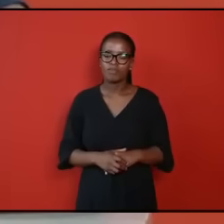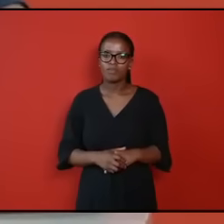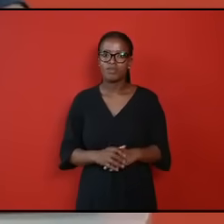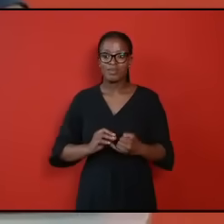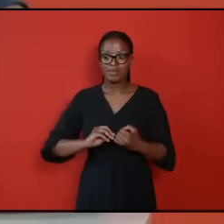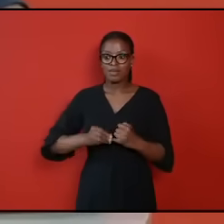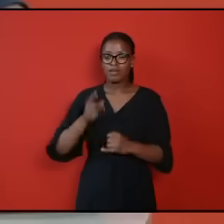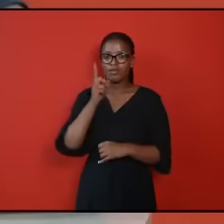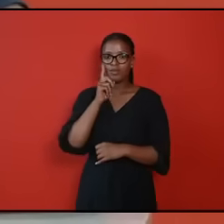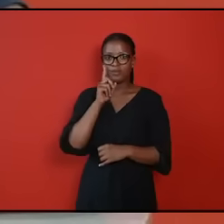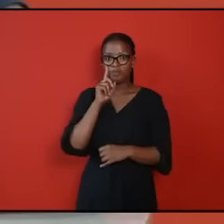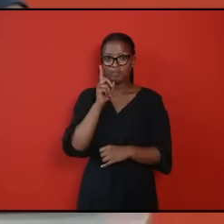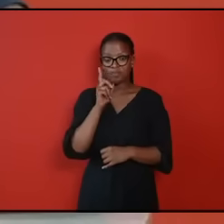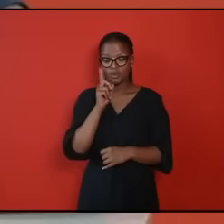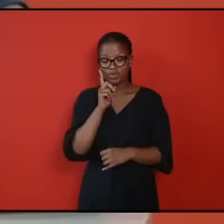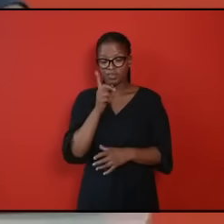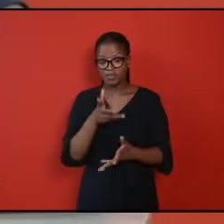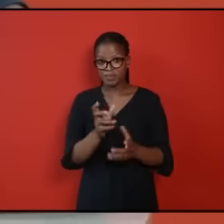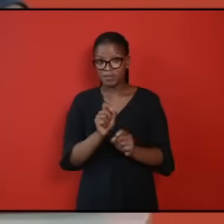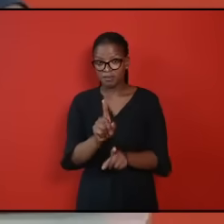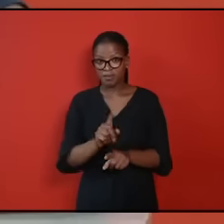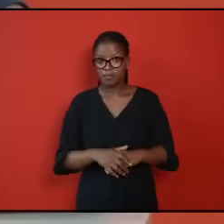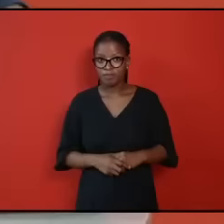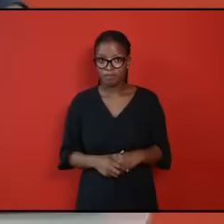Try it, you will see.